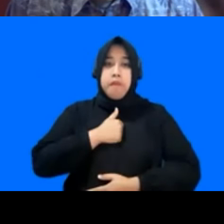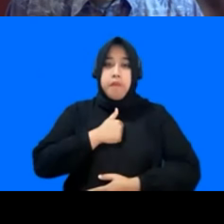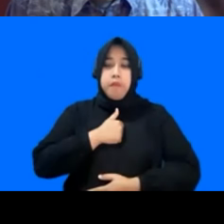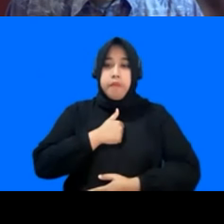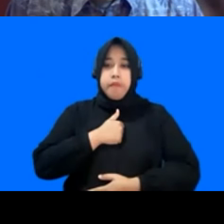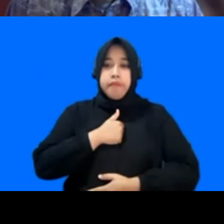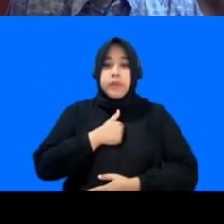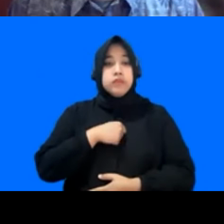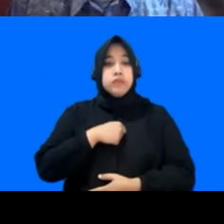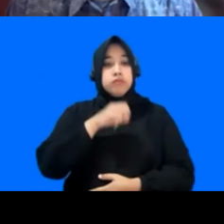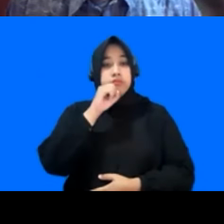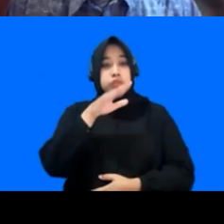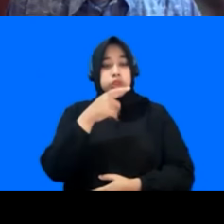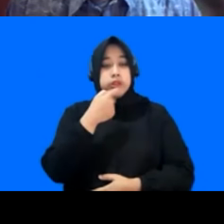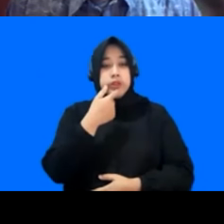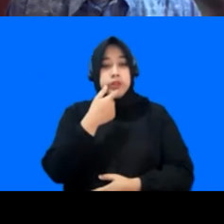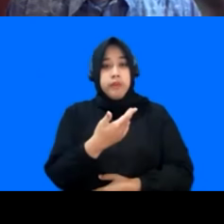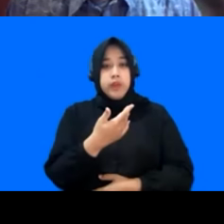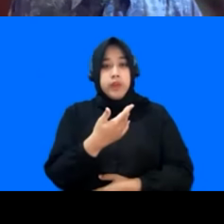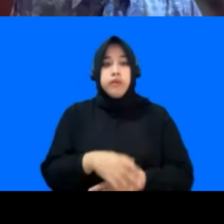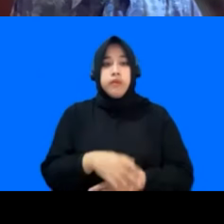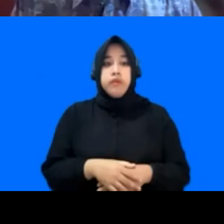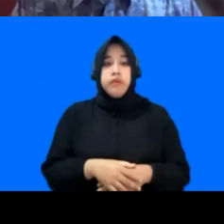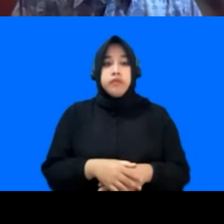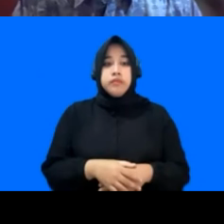Mobility Leaders Program.